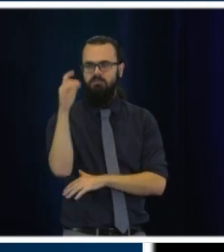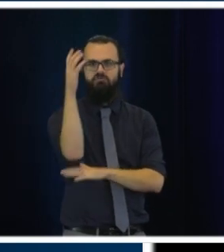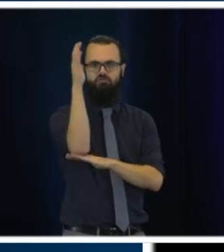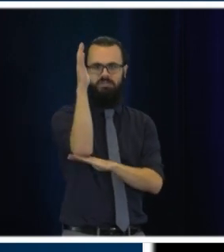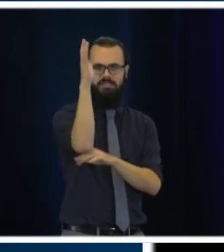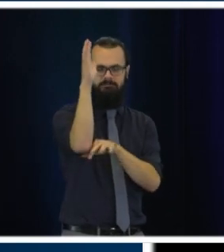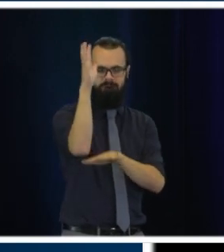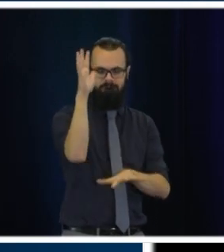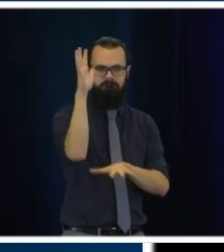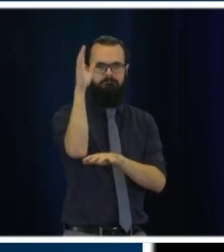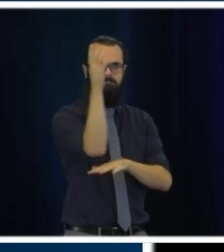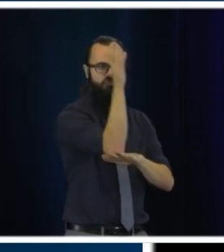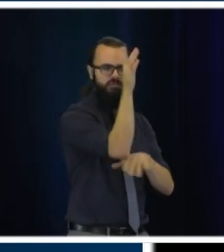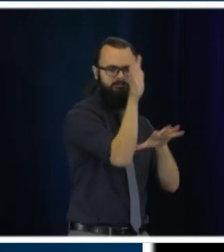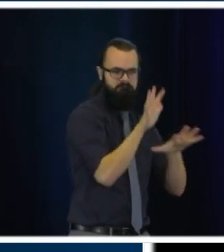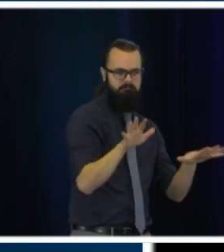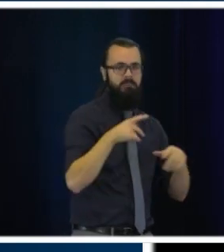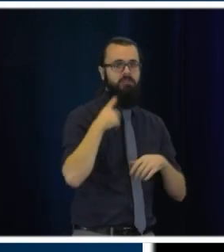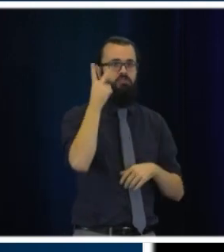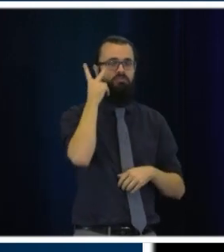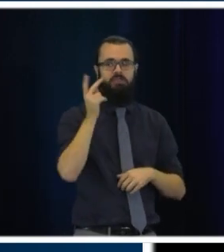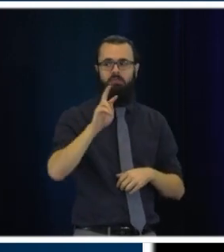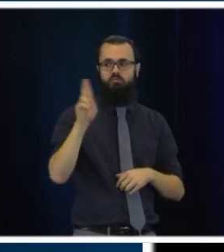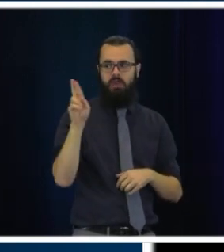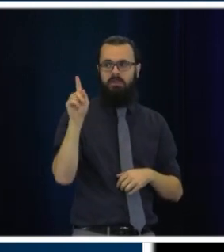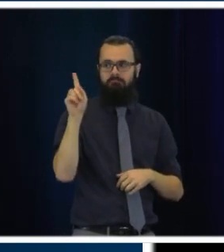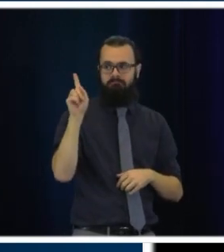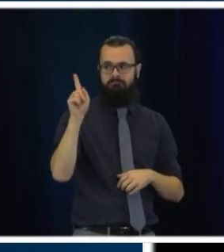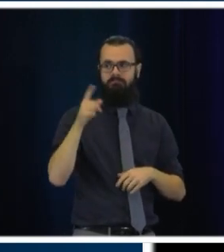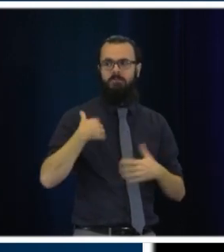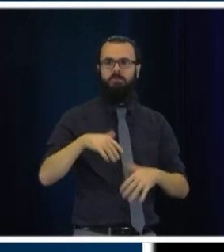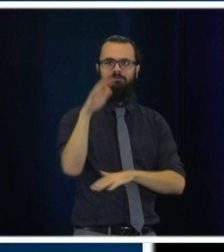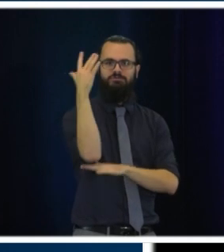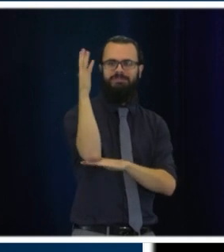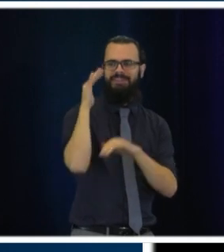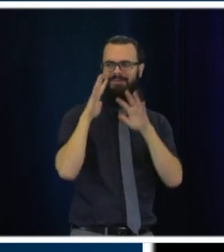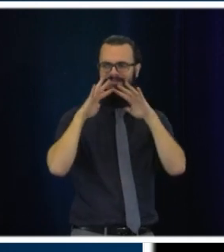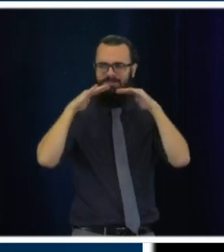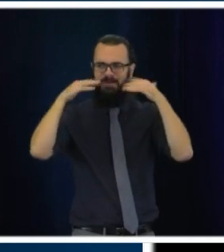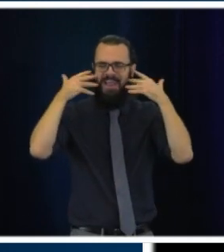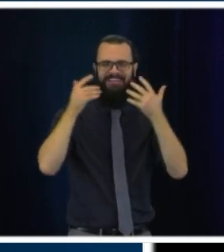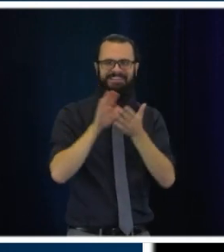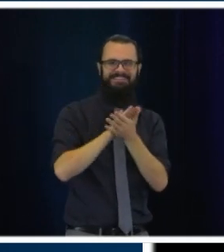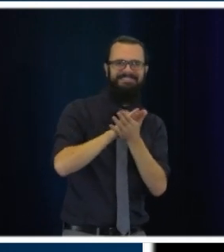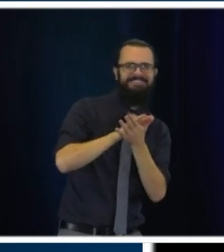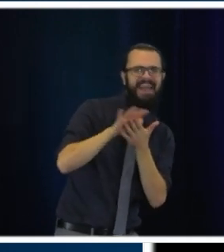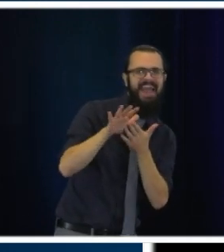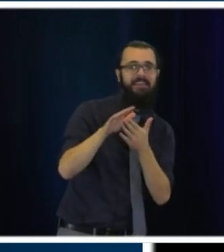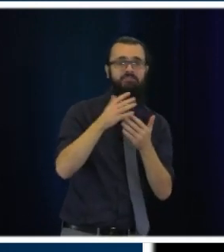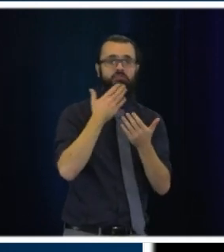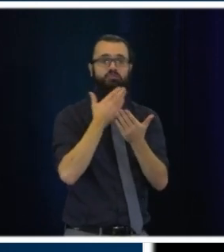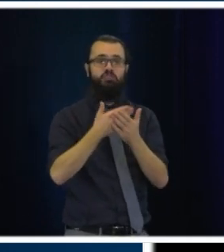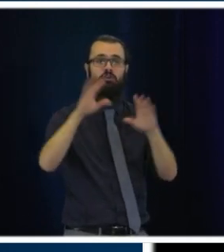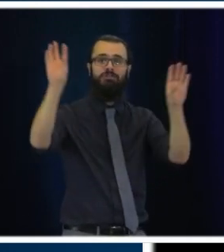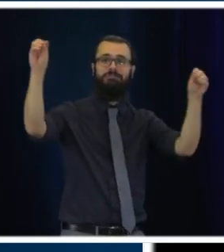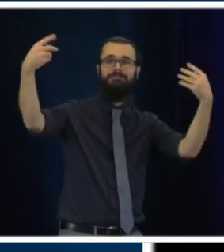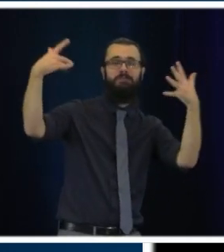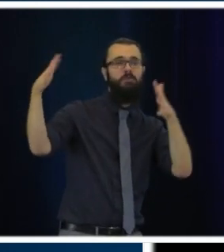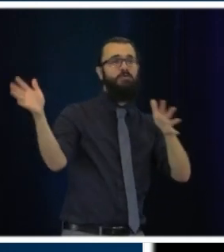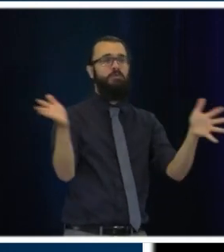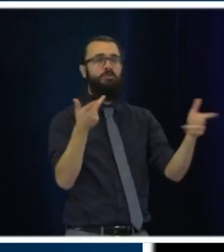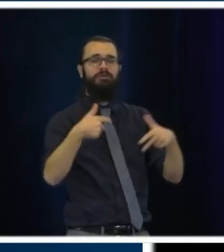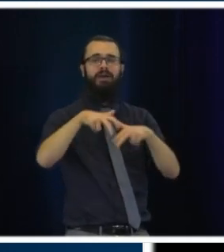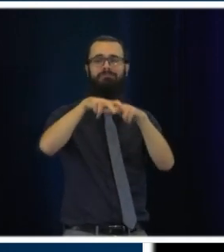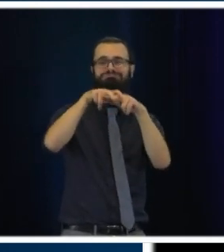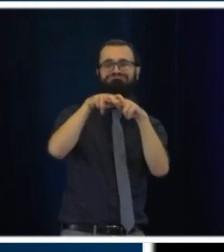right, that tree looks really inviting. If it were nice weather outside, you might wanna sit under that tree, have a